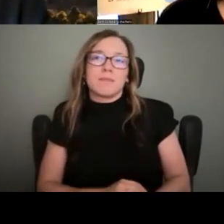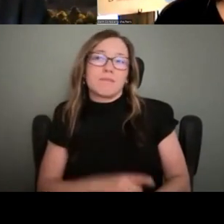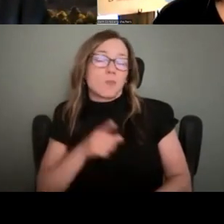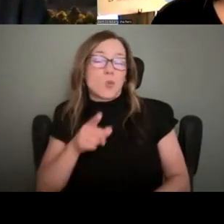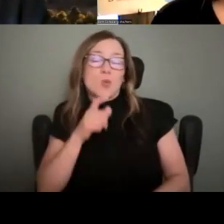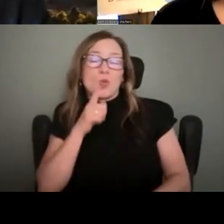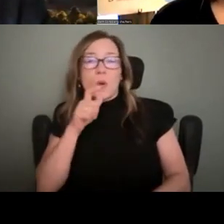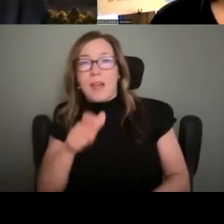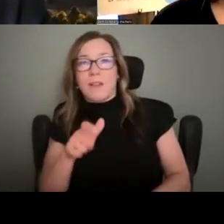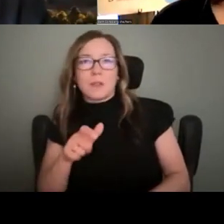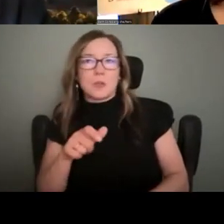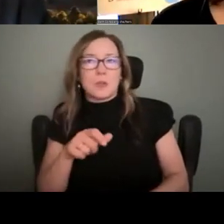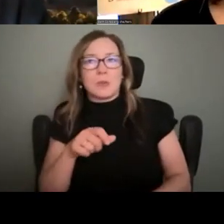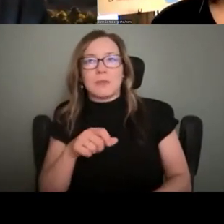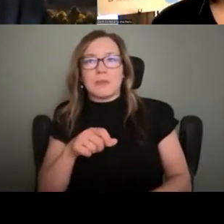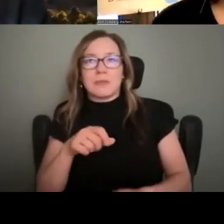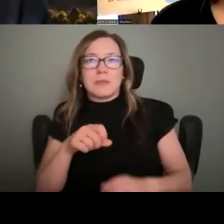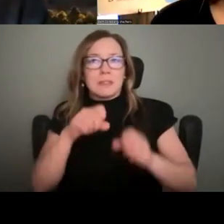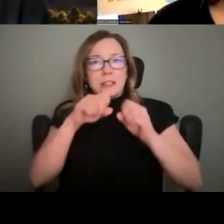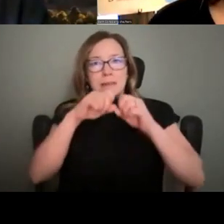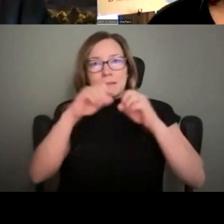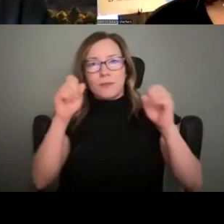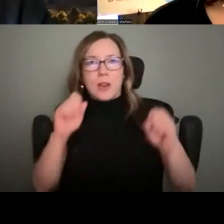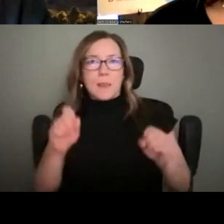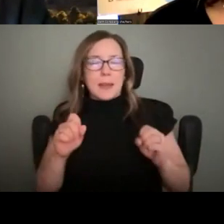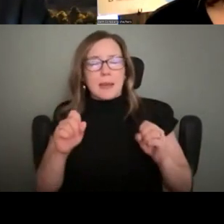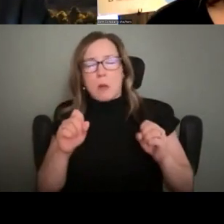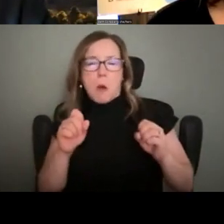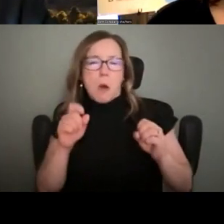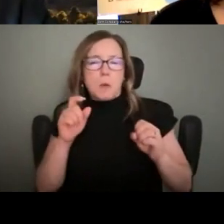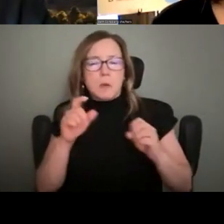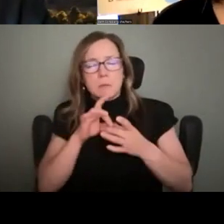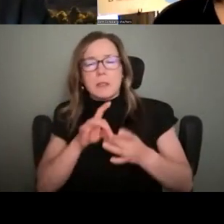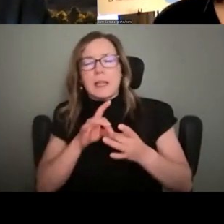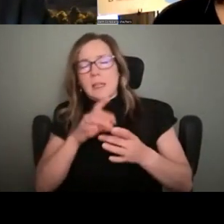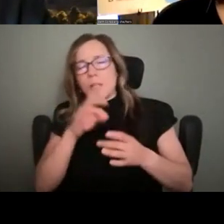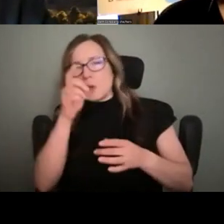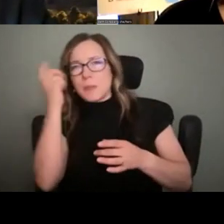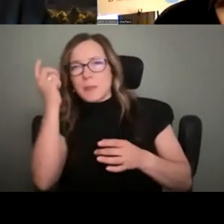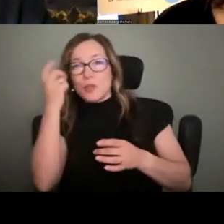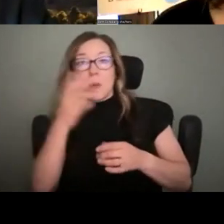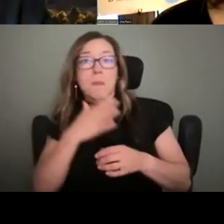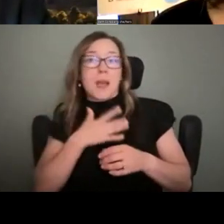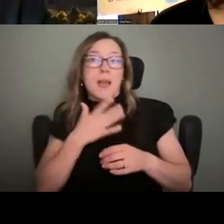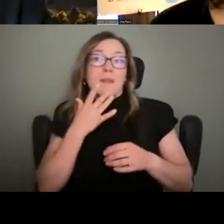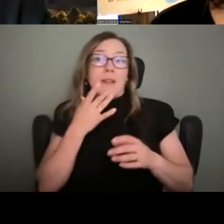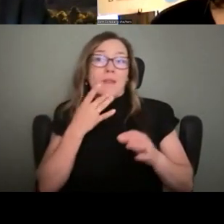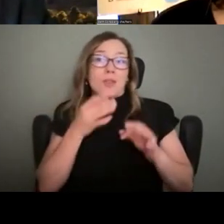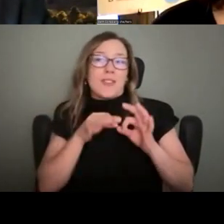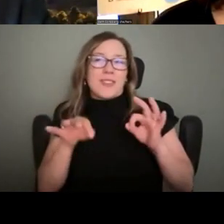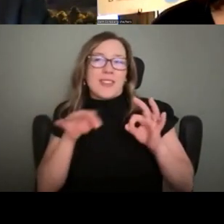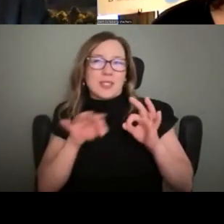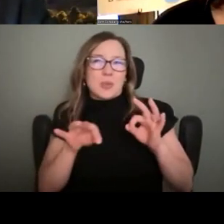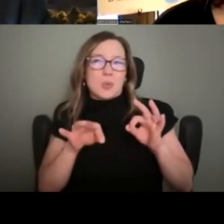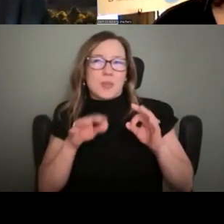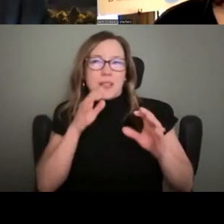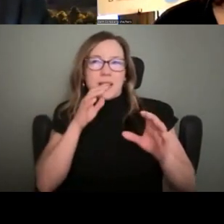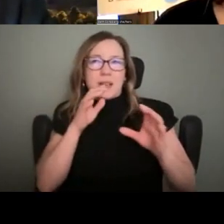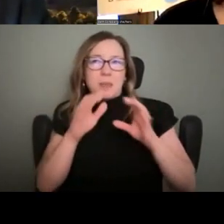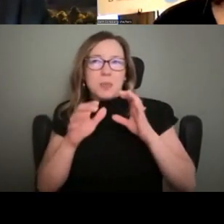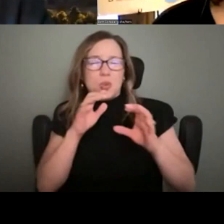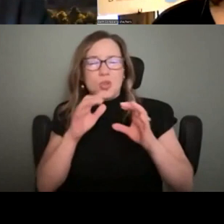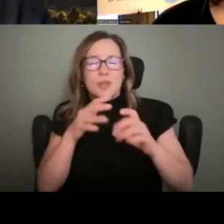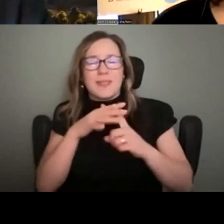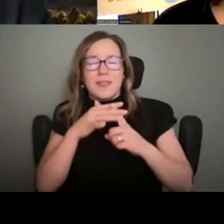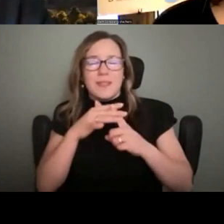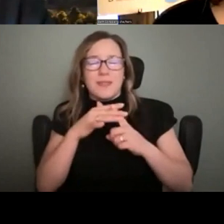it as being related to dementia. And my favorite phrase regarding communication in the context of